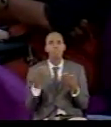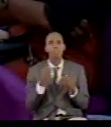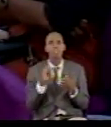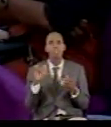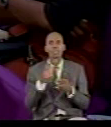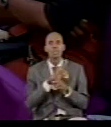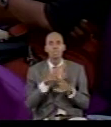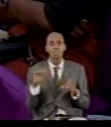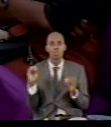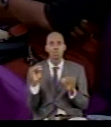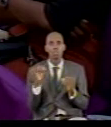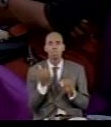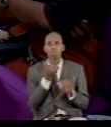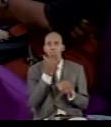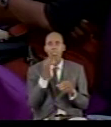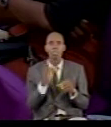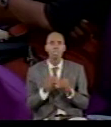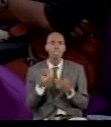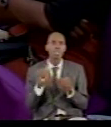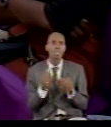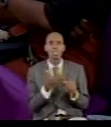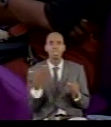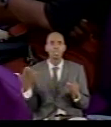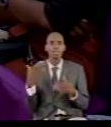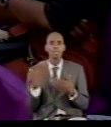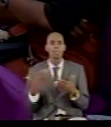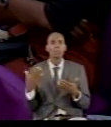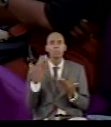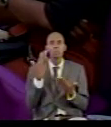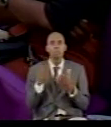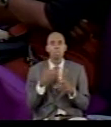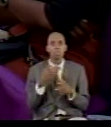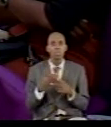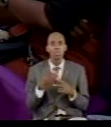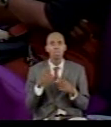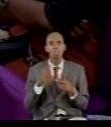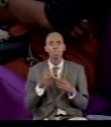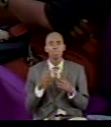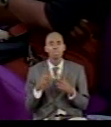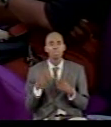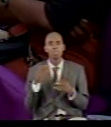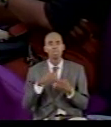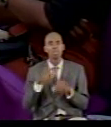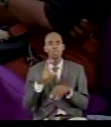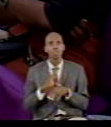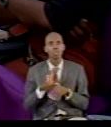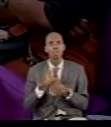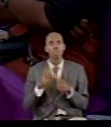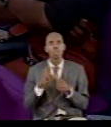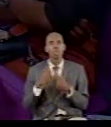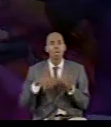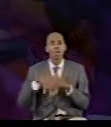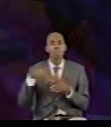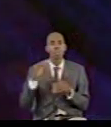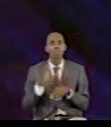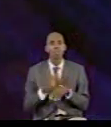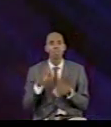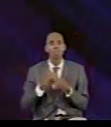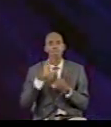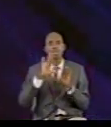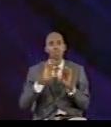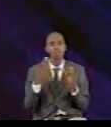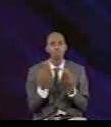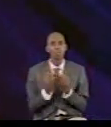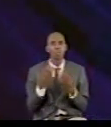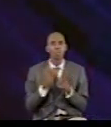in anything, whether in church or outside the church, in your family or in your